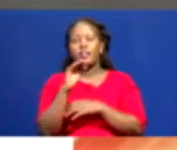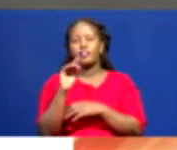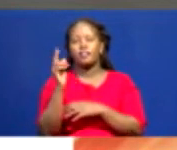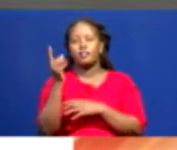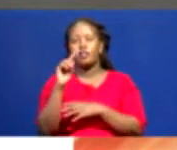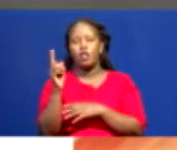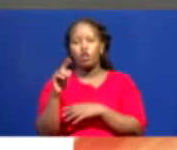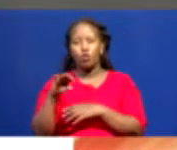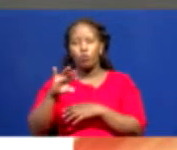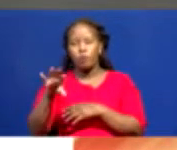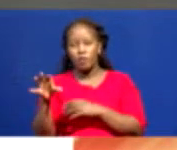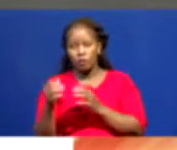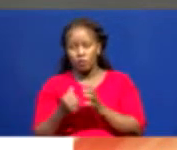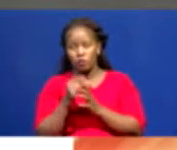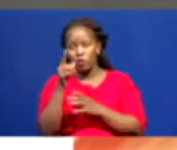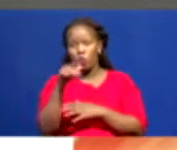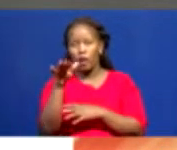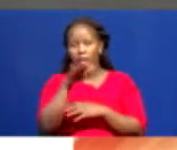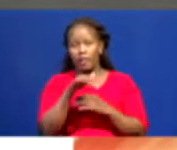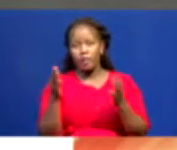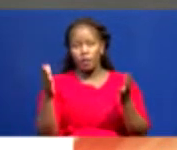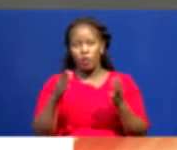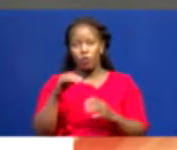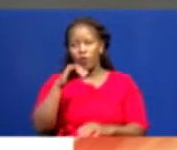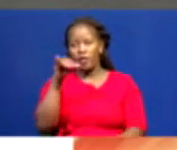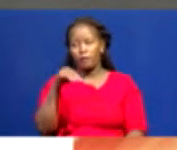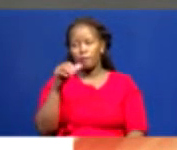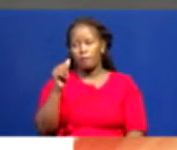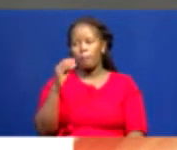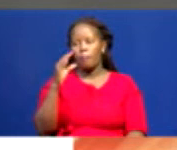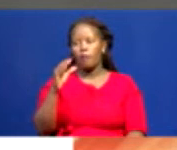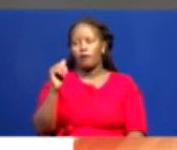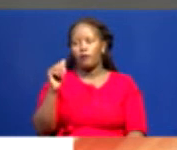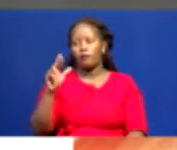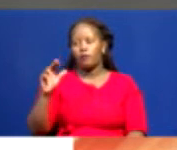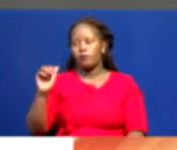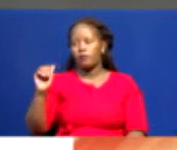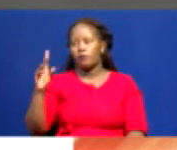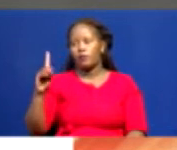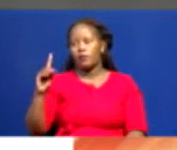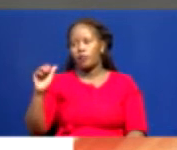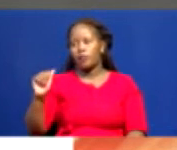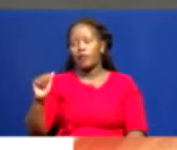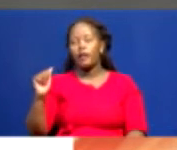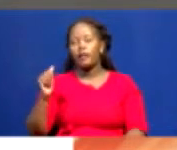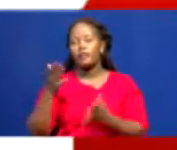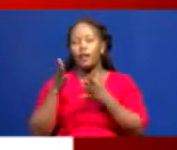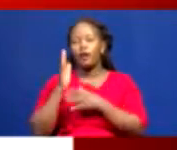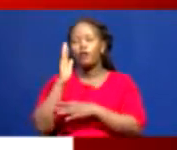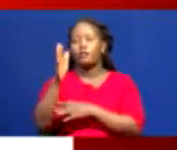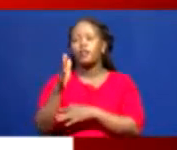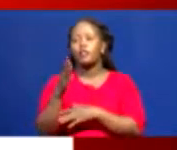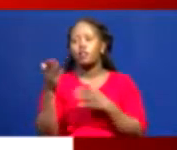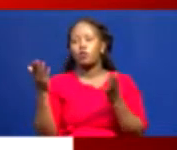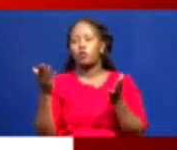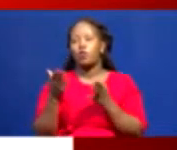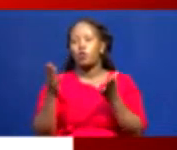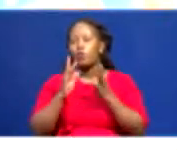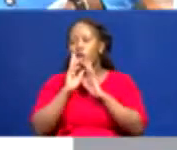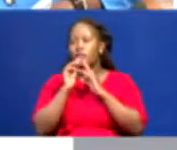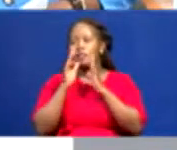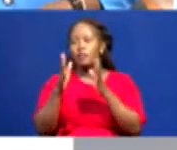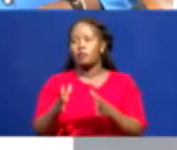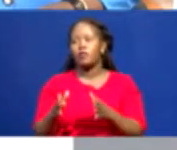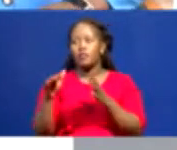of Nairobi, one of them being Jacaranda. We now cross over live where my colleague Giverson Maina is on the